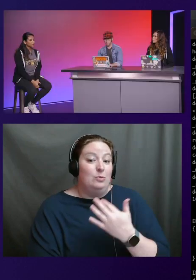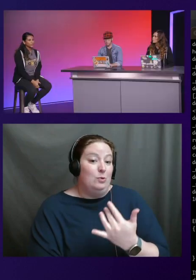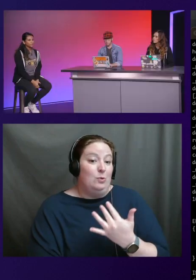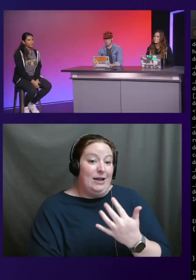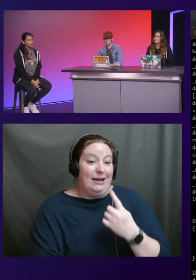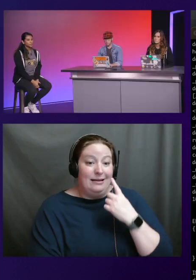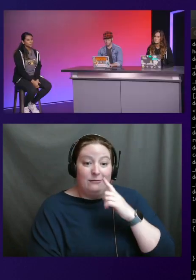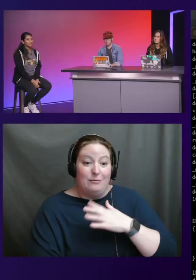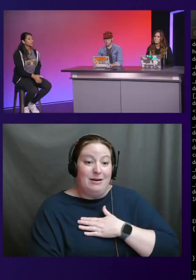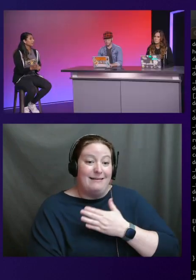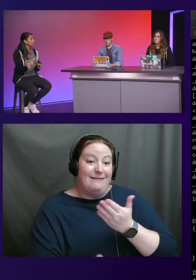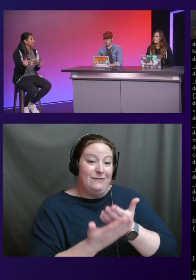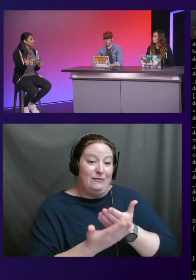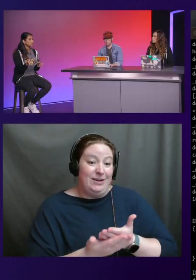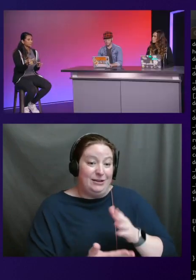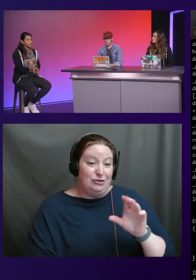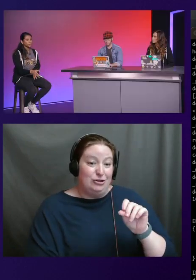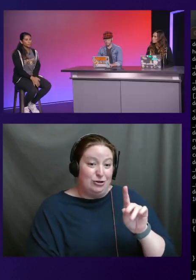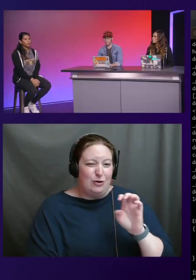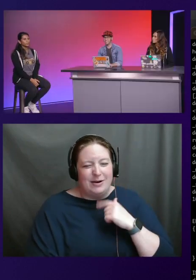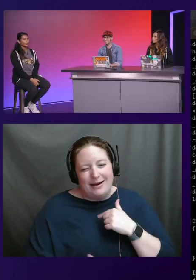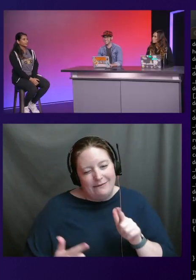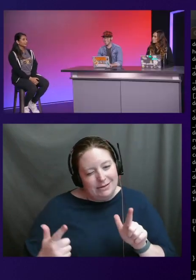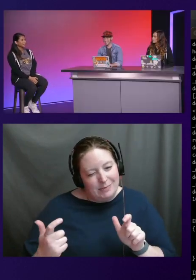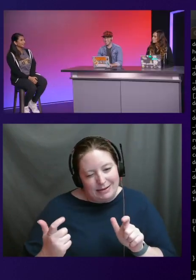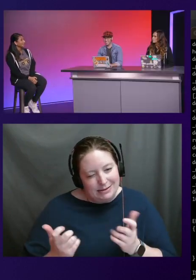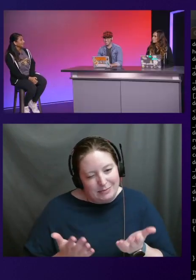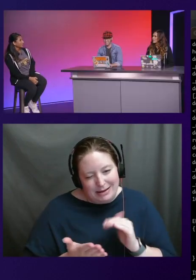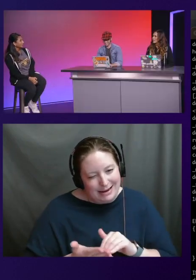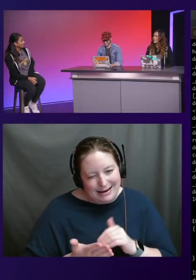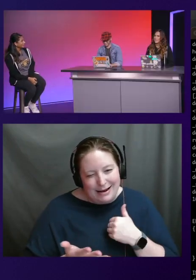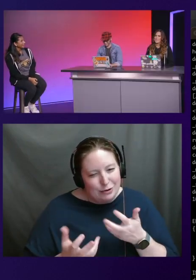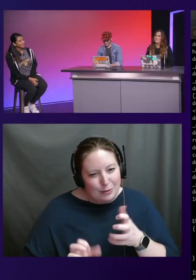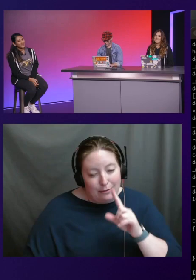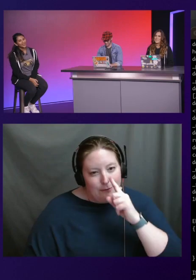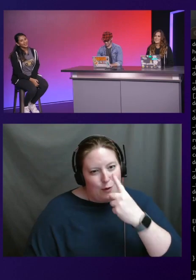my verification code. And I've sped this up, so I don't want to bore everyone.